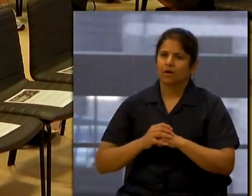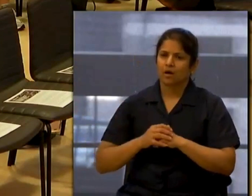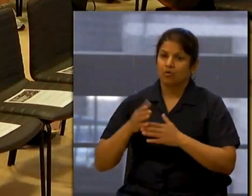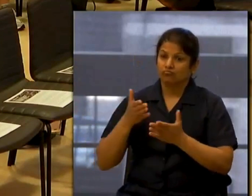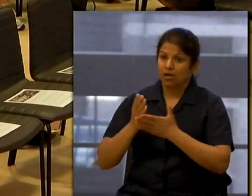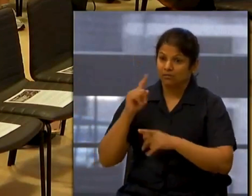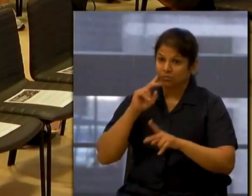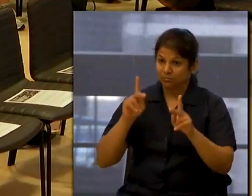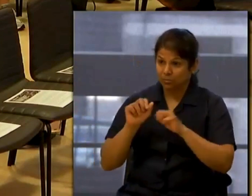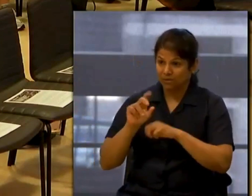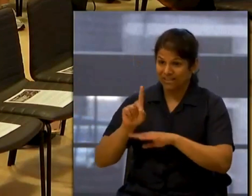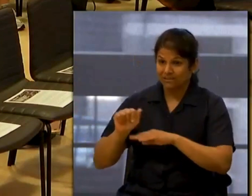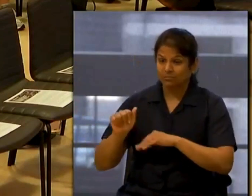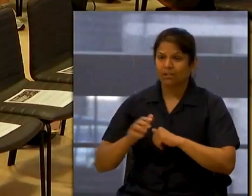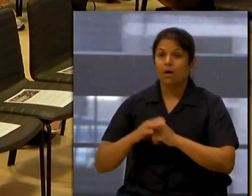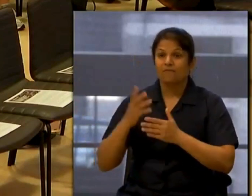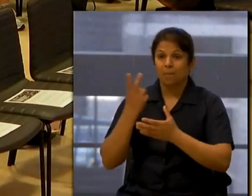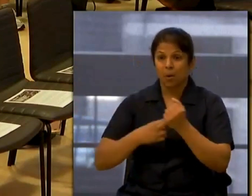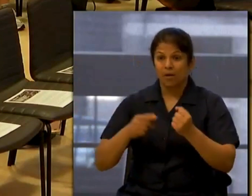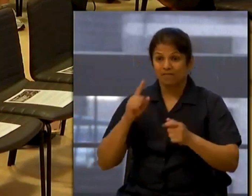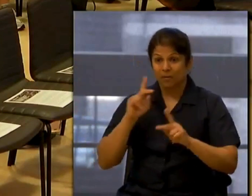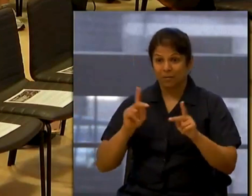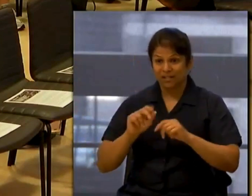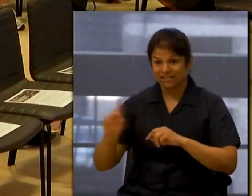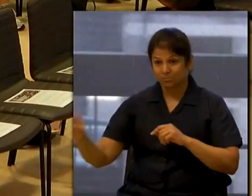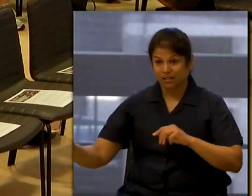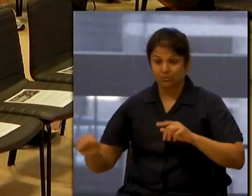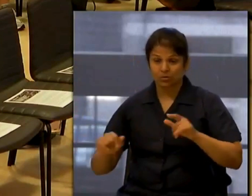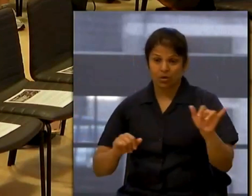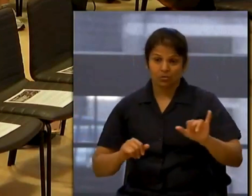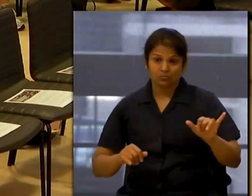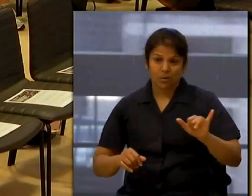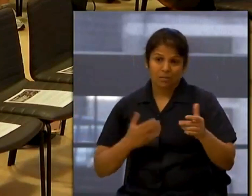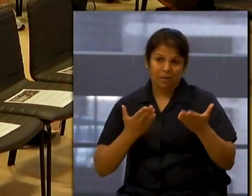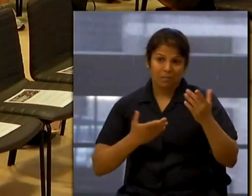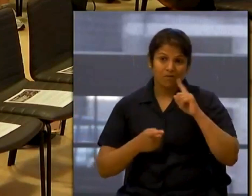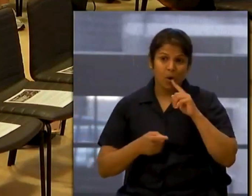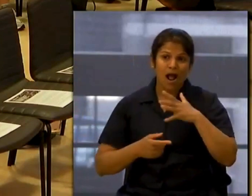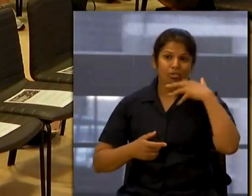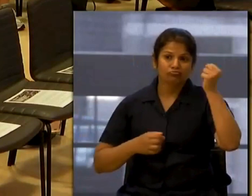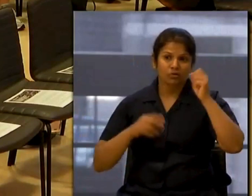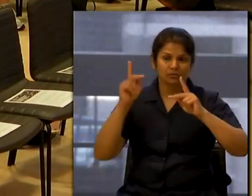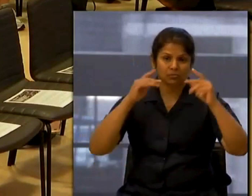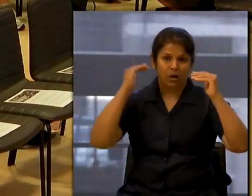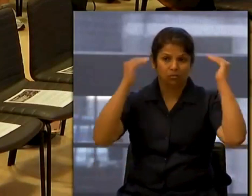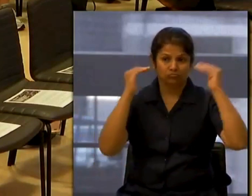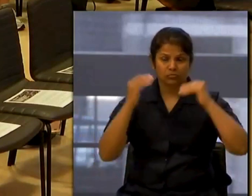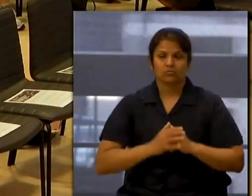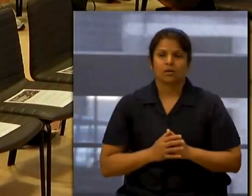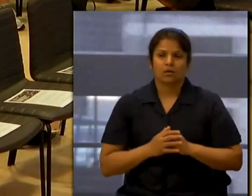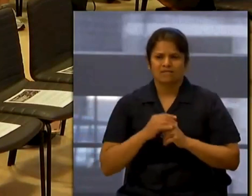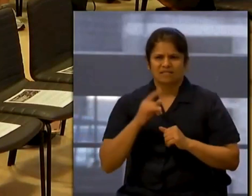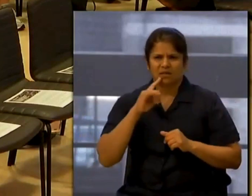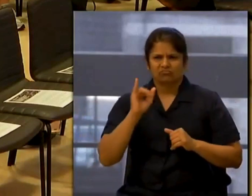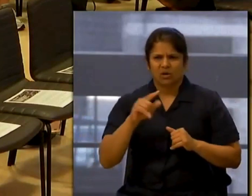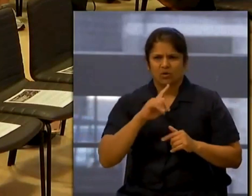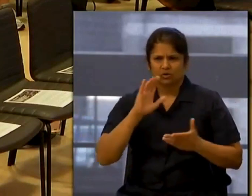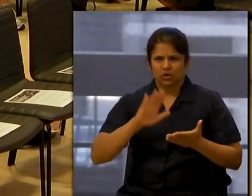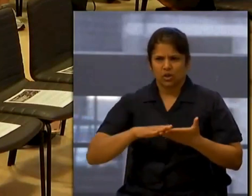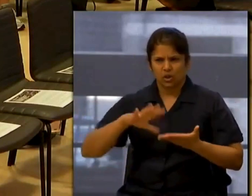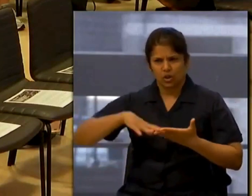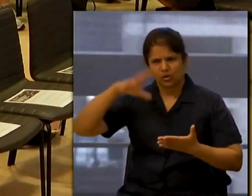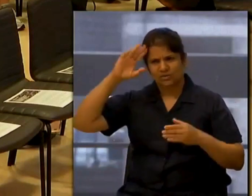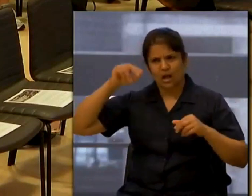disabilities and perhaps even for older adults, because I think that's a specific learning opportunity for us at the intersection